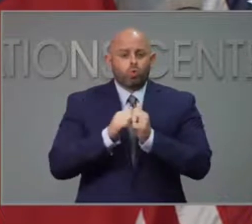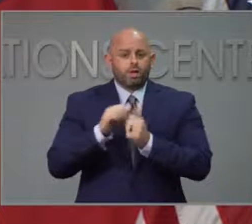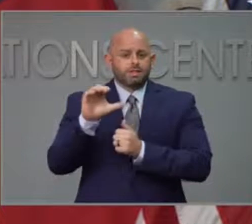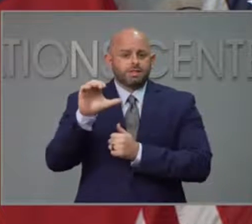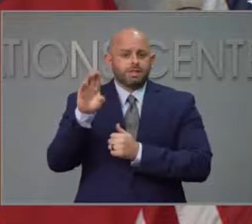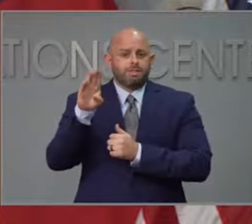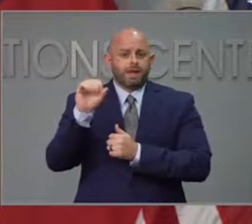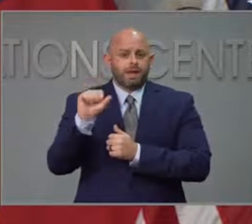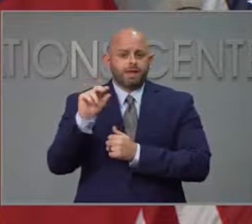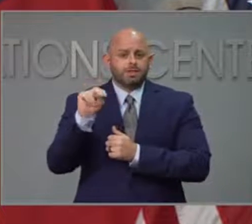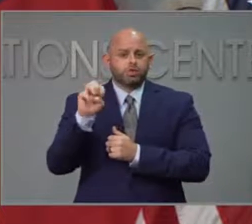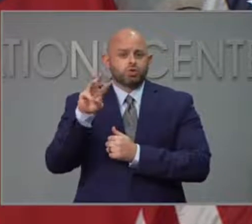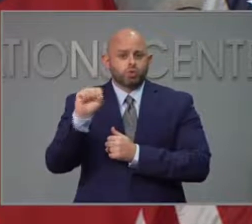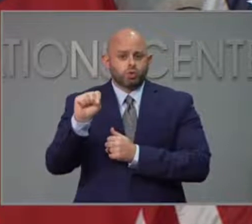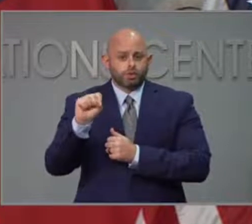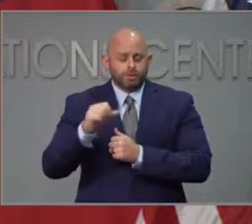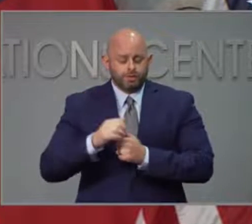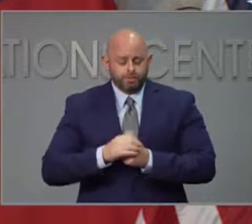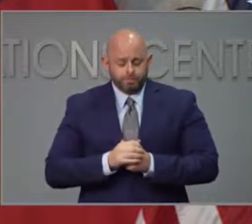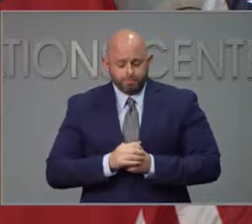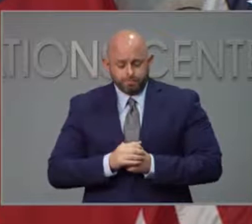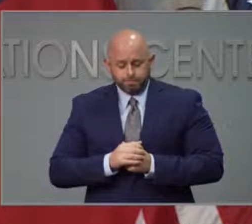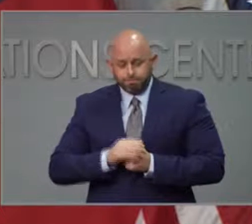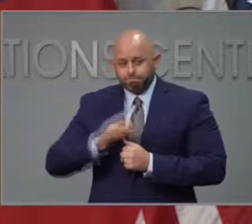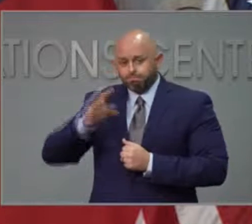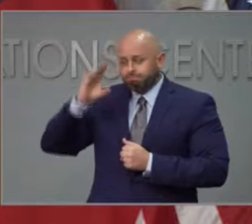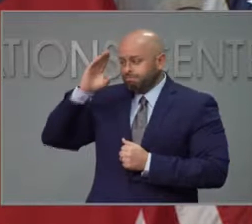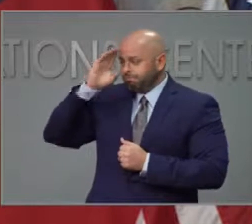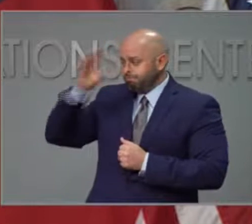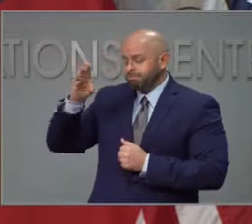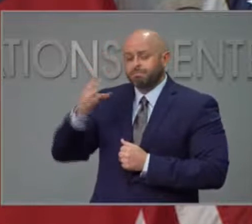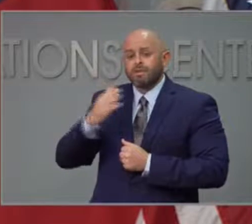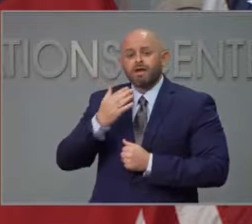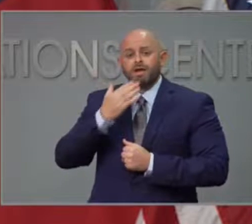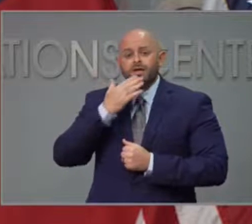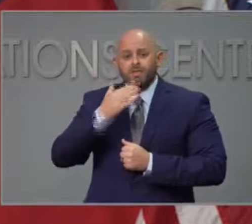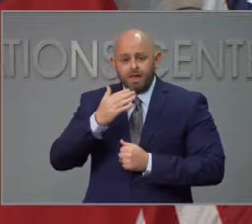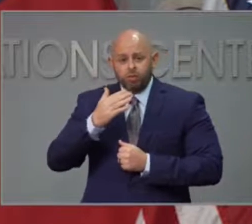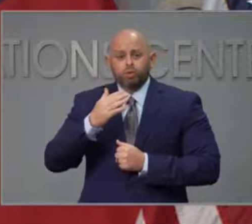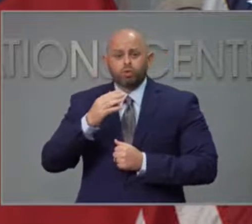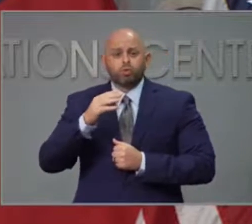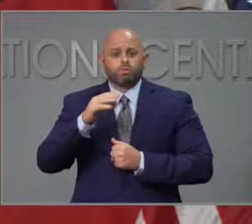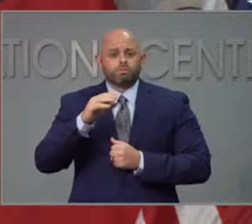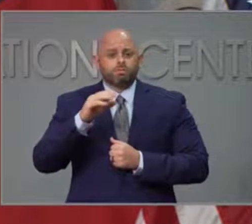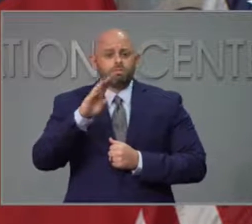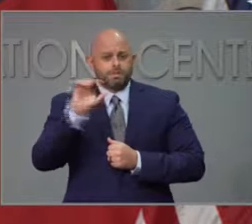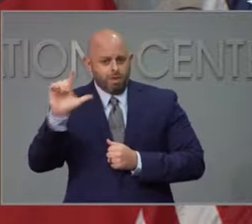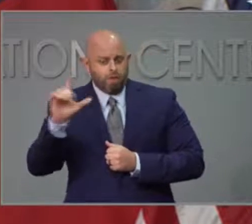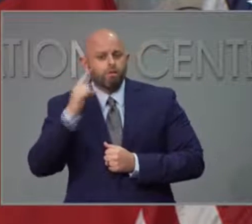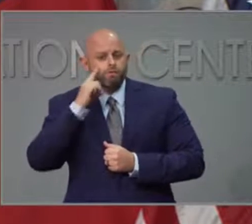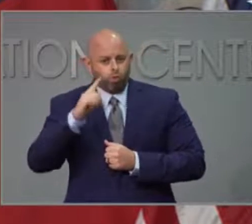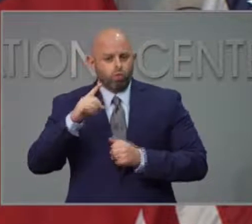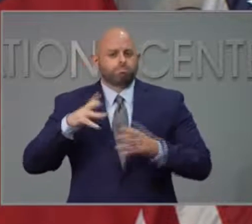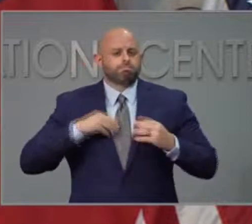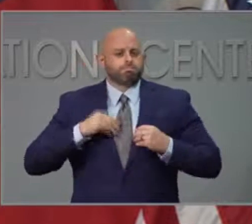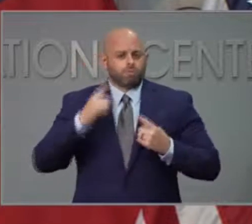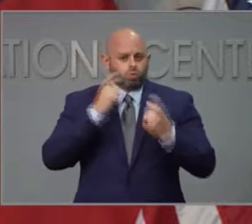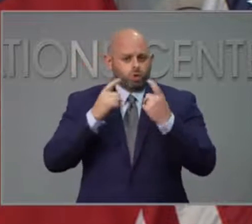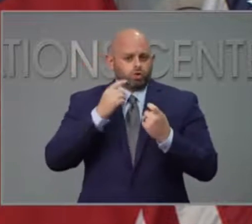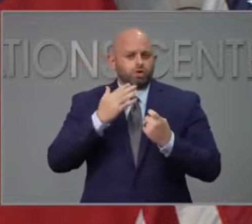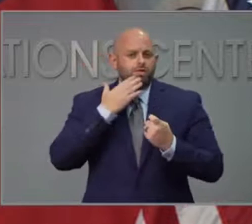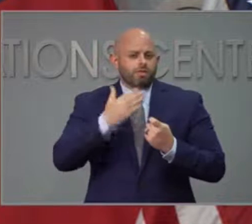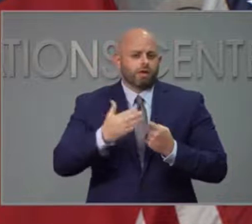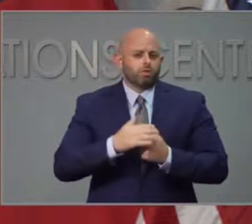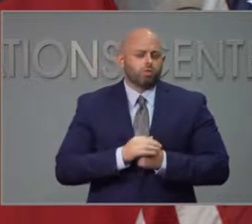Hi, thanks so much for doing this call, Ms. Brinson-Bell. I just want to know, is there a rough timeline